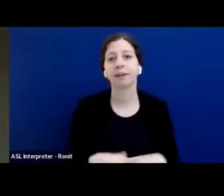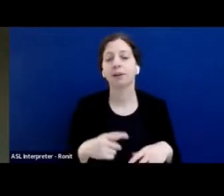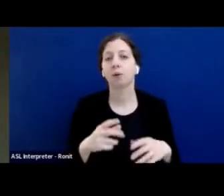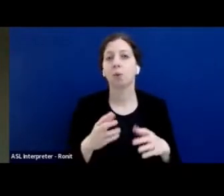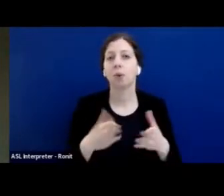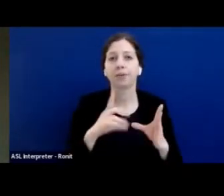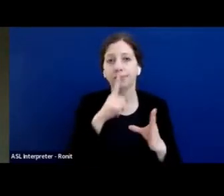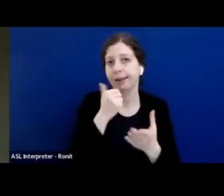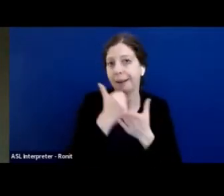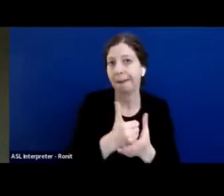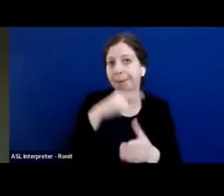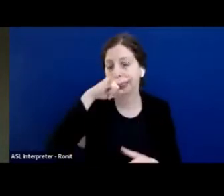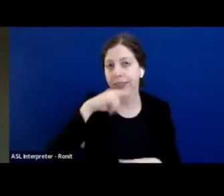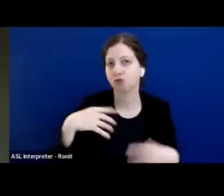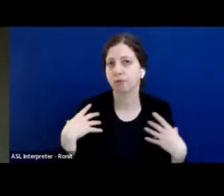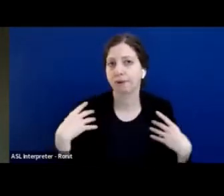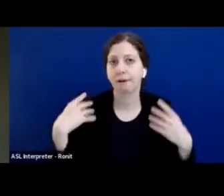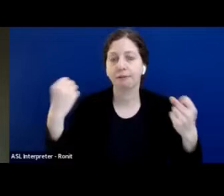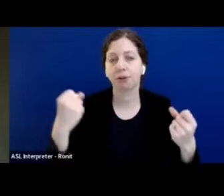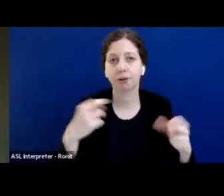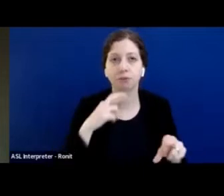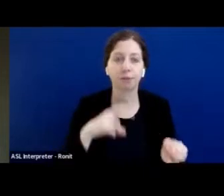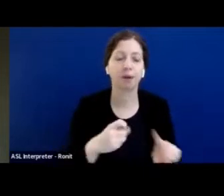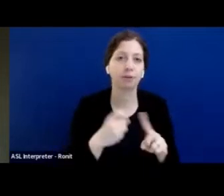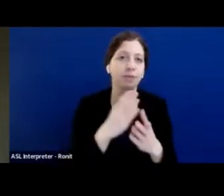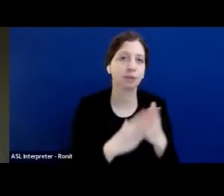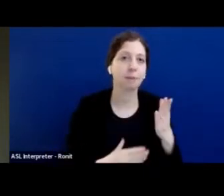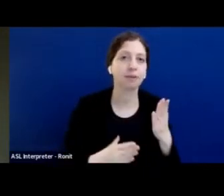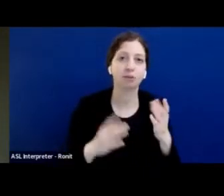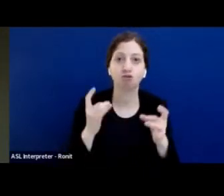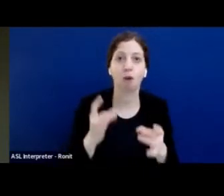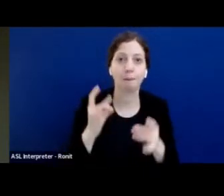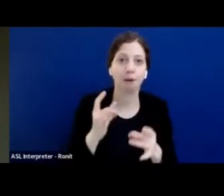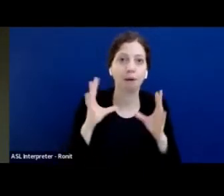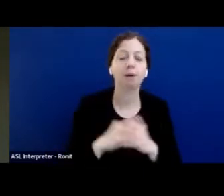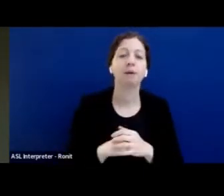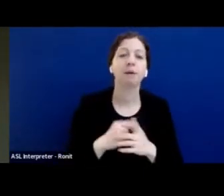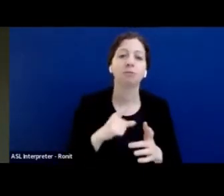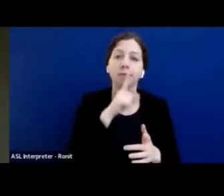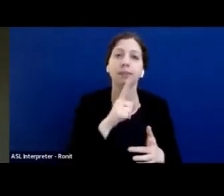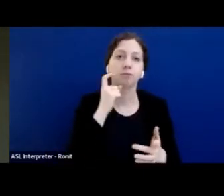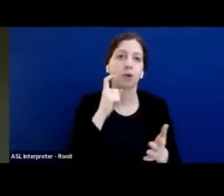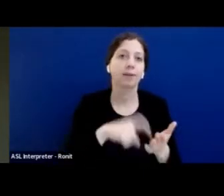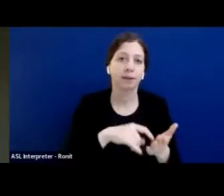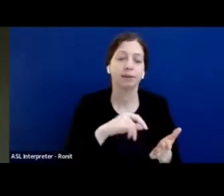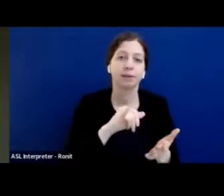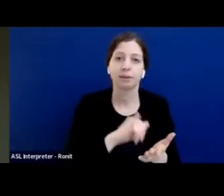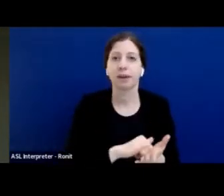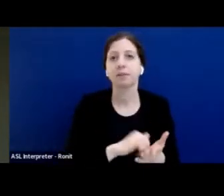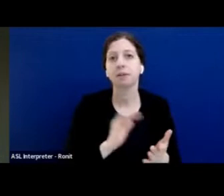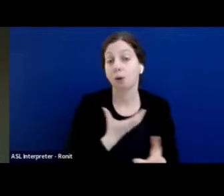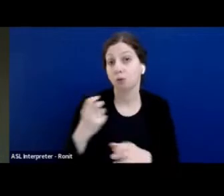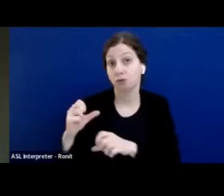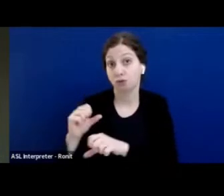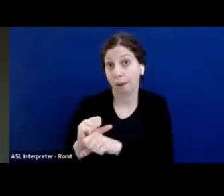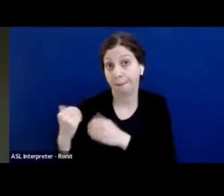help kids kind of recover and respond from some of that trauma, and really recognizing that it's our job. I mean, we